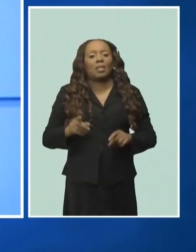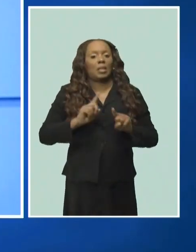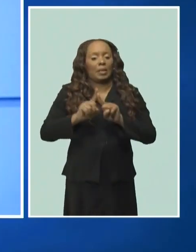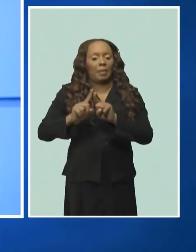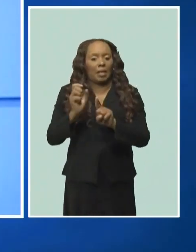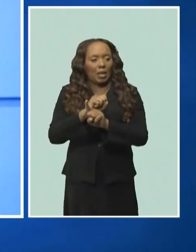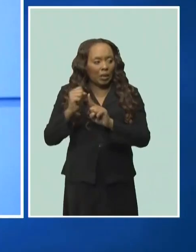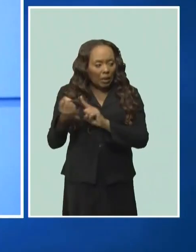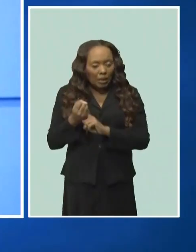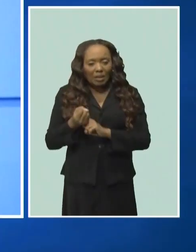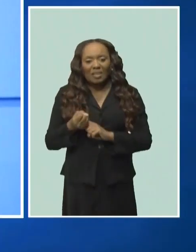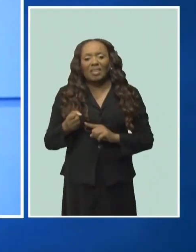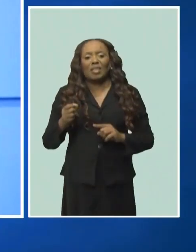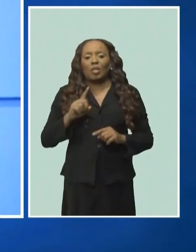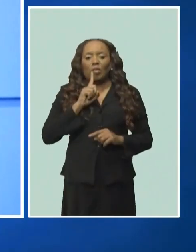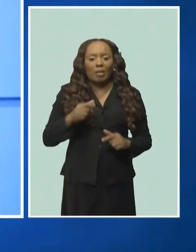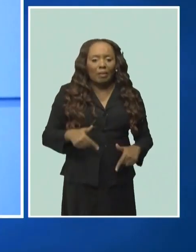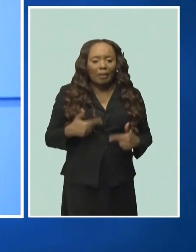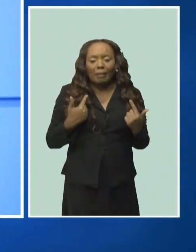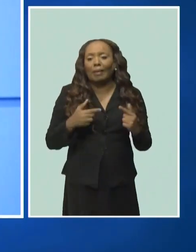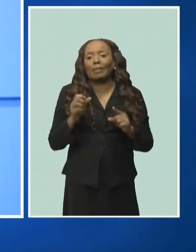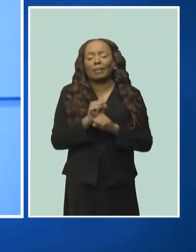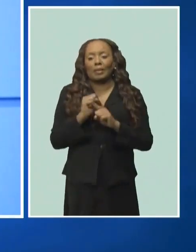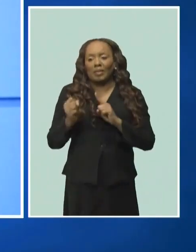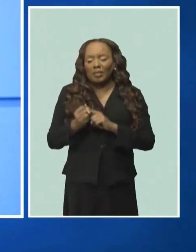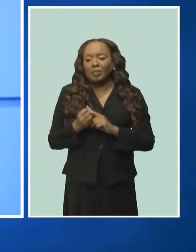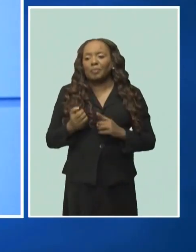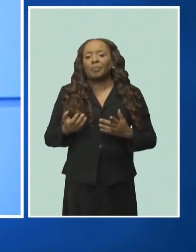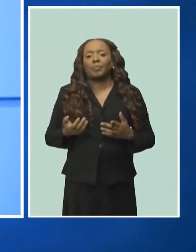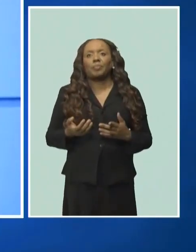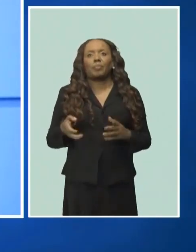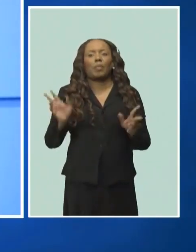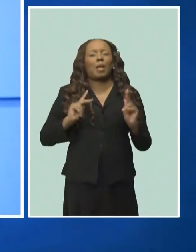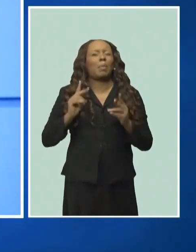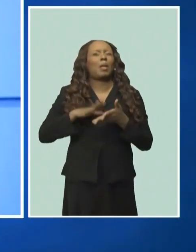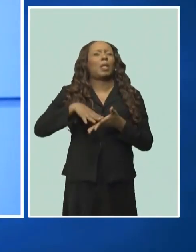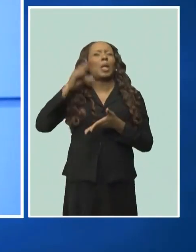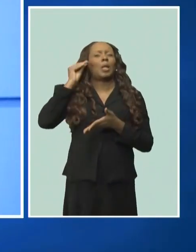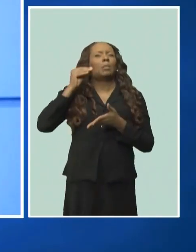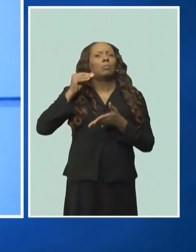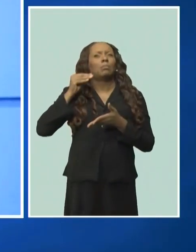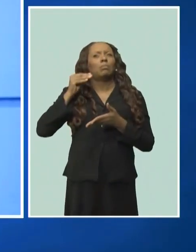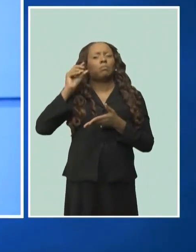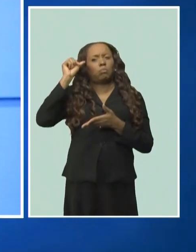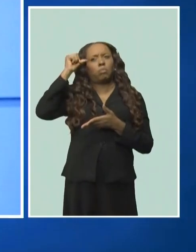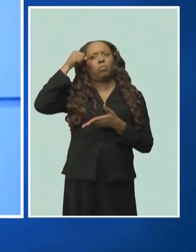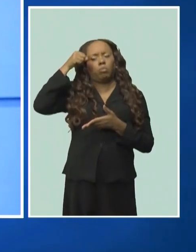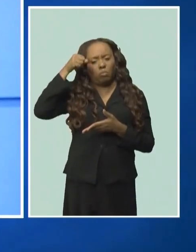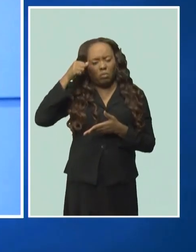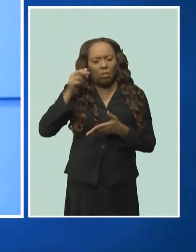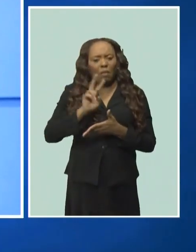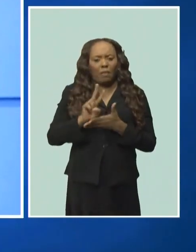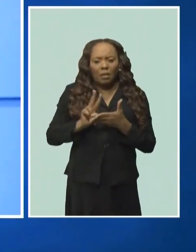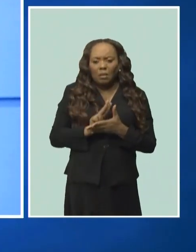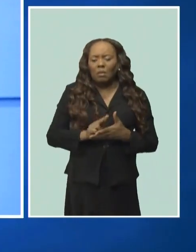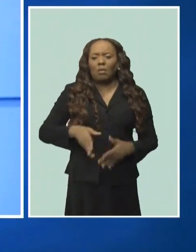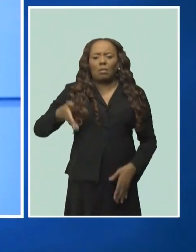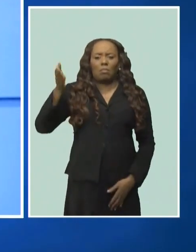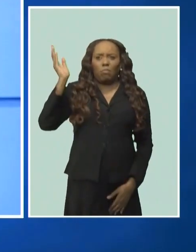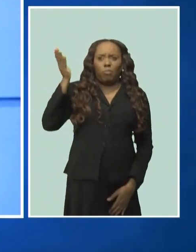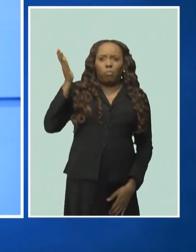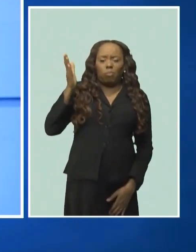to real-life situation calculations that ingrain it. People learn differently, videos and presentation,